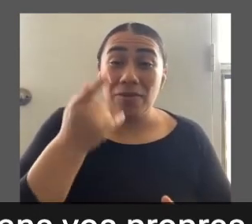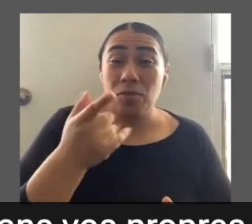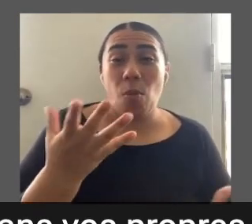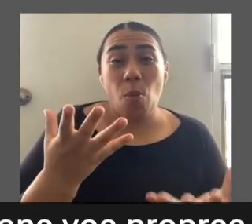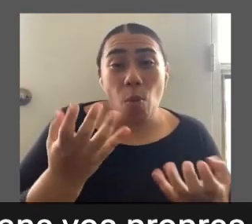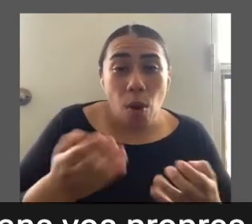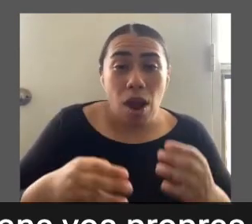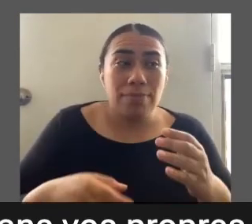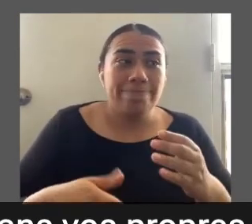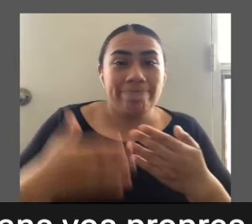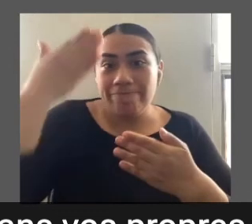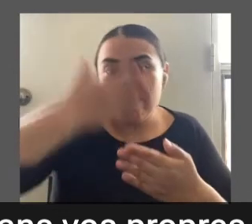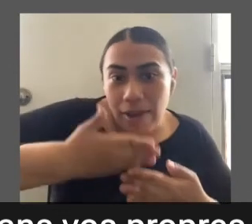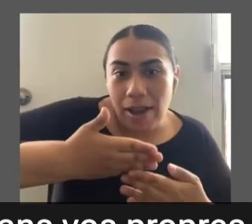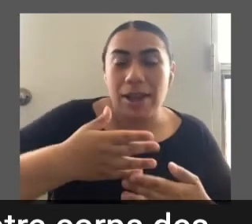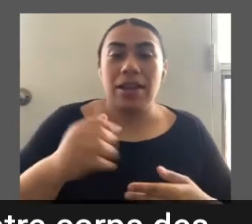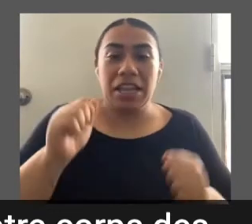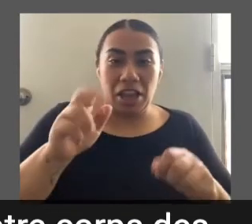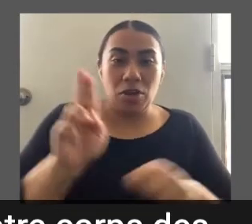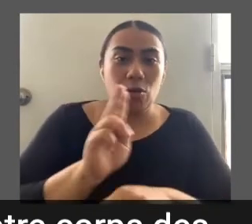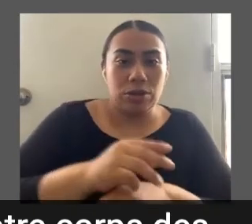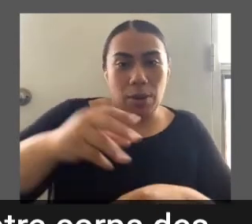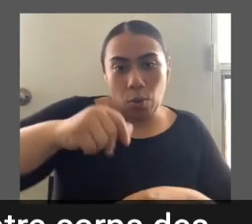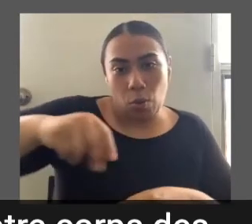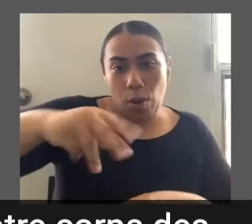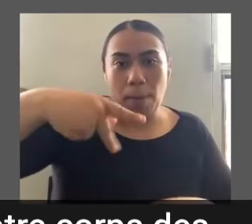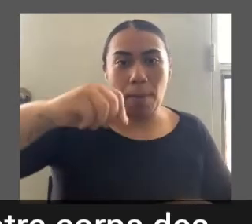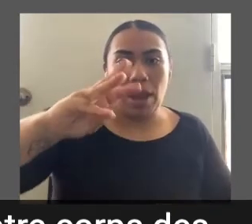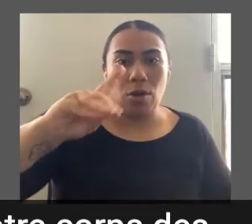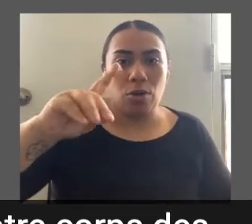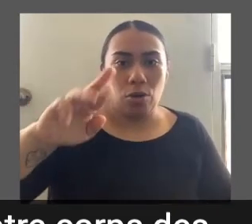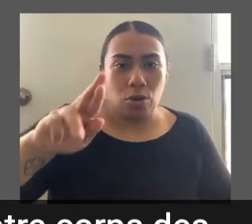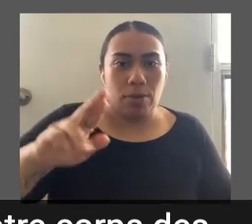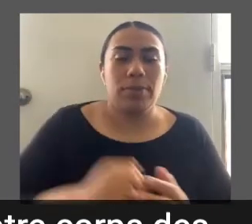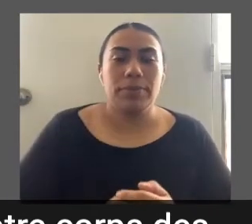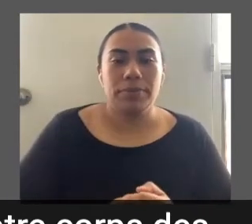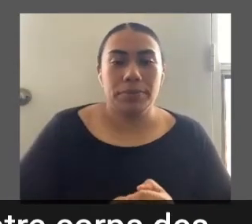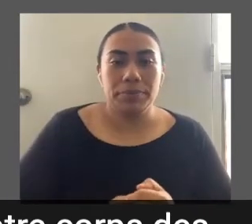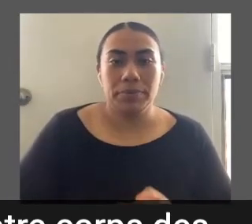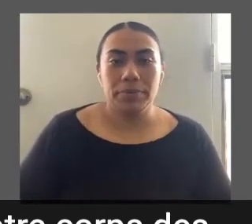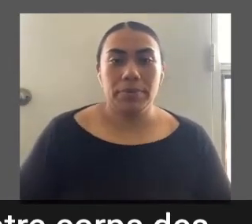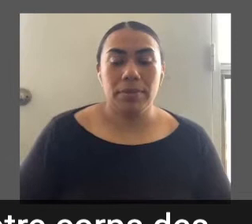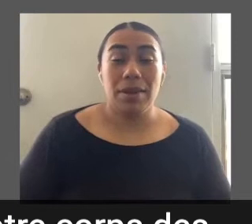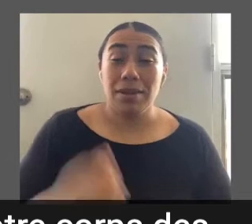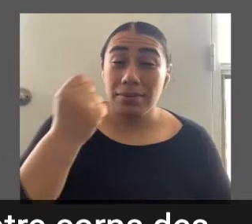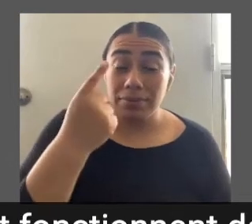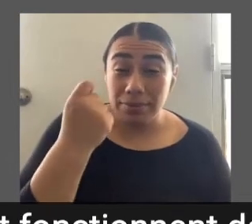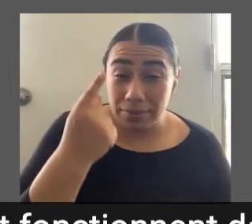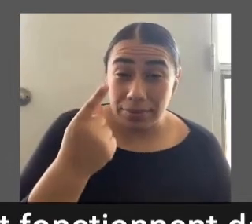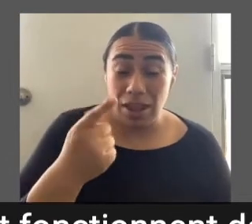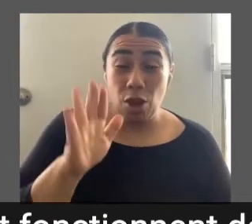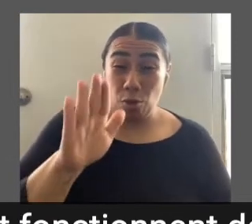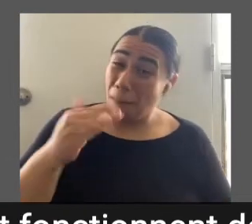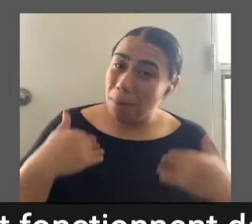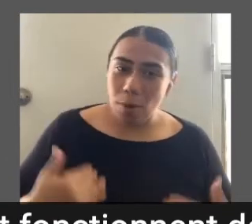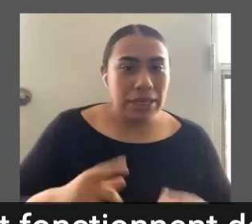placed into your own capsules. This ingestion method differs in our bodies from food or fat-based edibles, as they